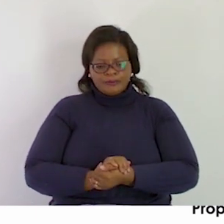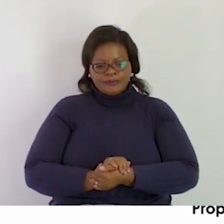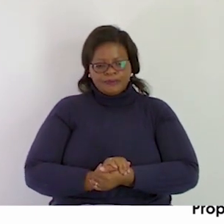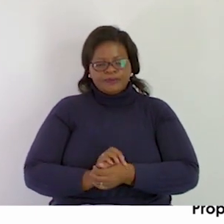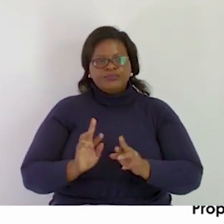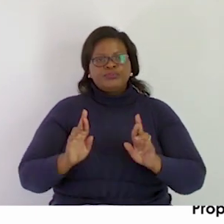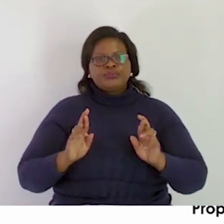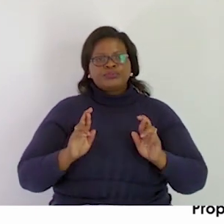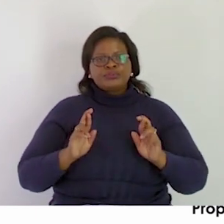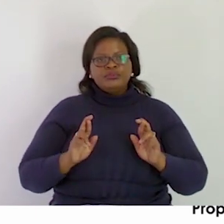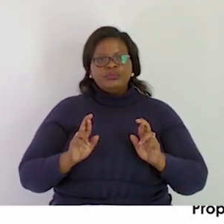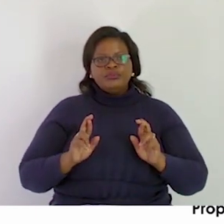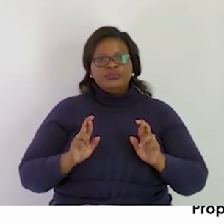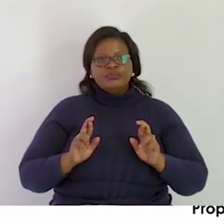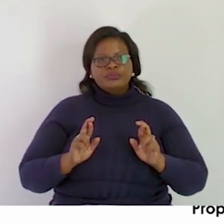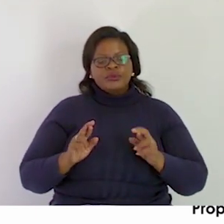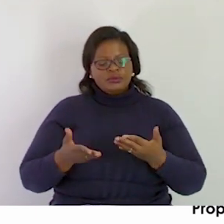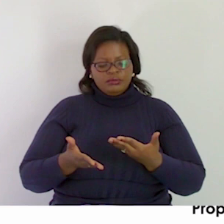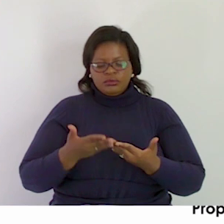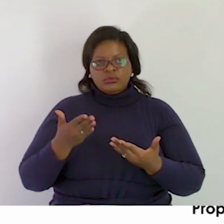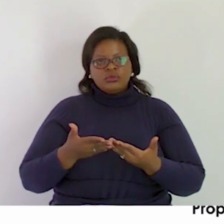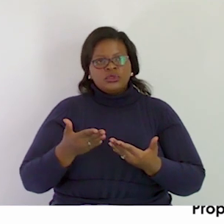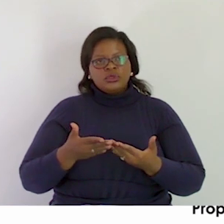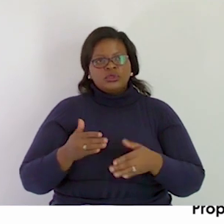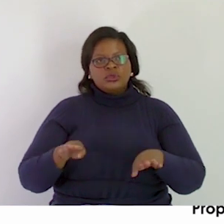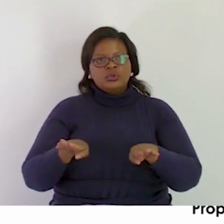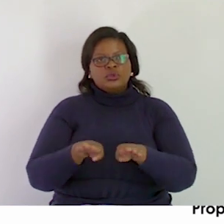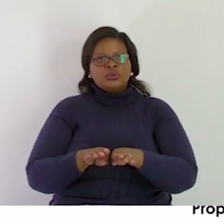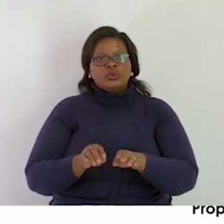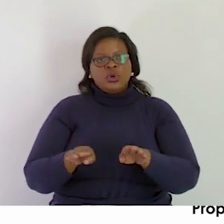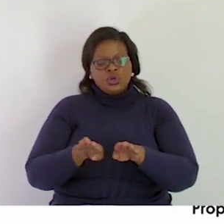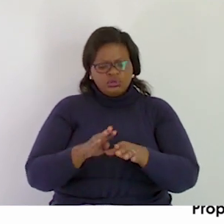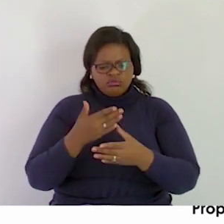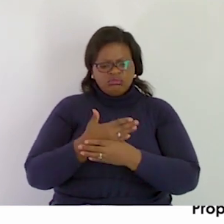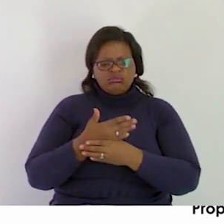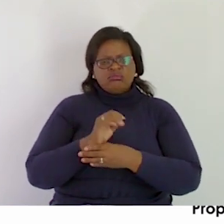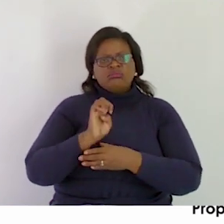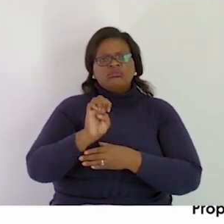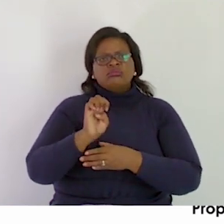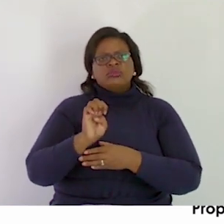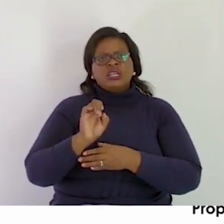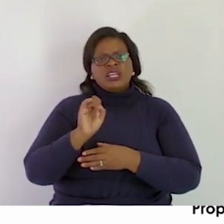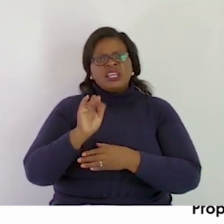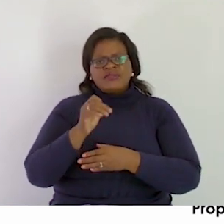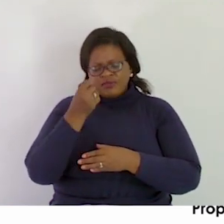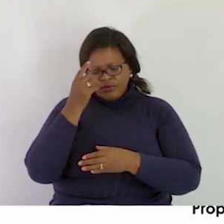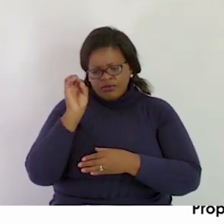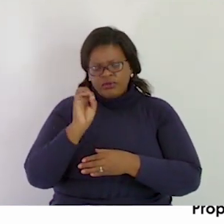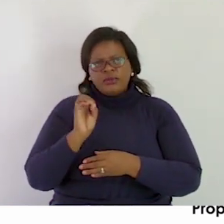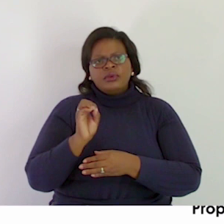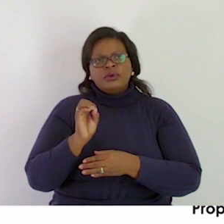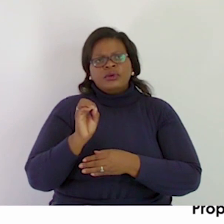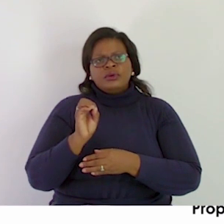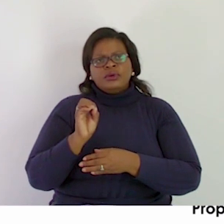hope that is quite easy to do. Do your work, and if you do not understand, kindly